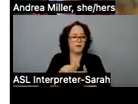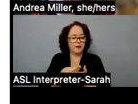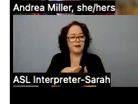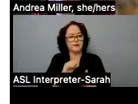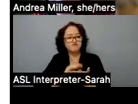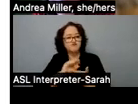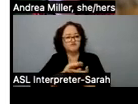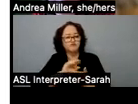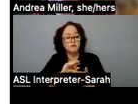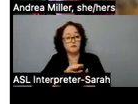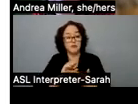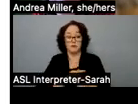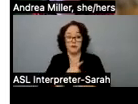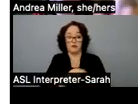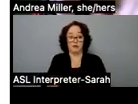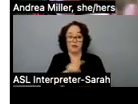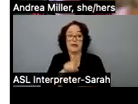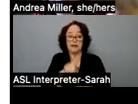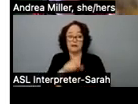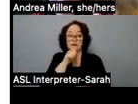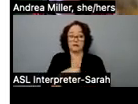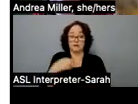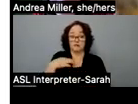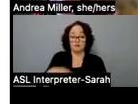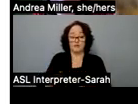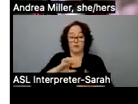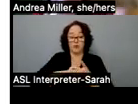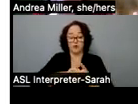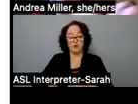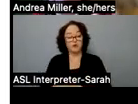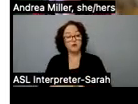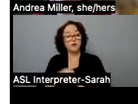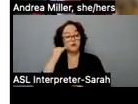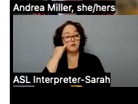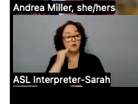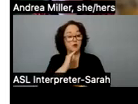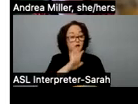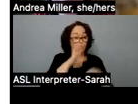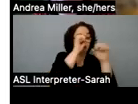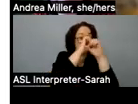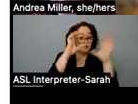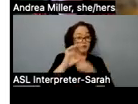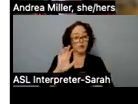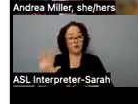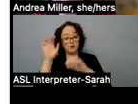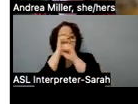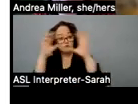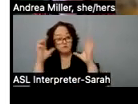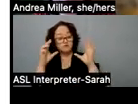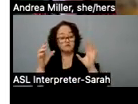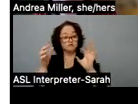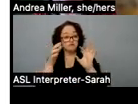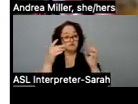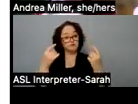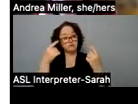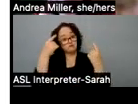So if you can talk about your vision and it aligns with what they want to build, or you guys can design that together, I think that's a way that you could design a project